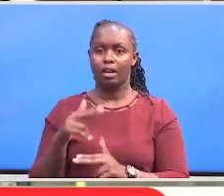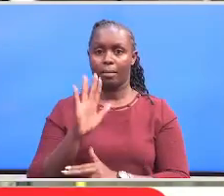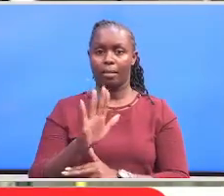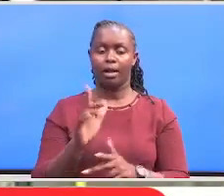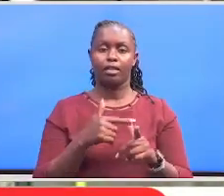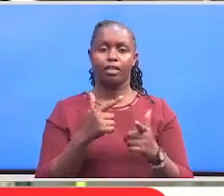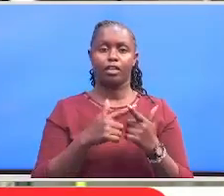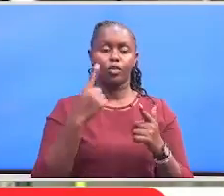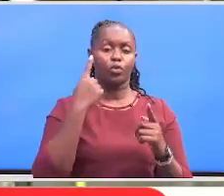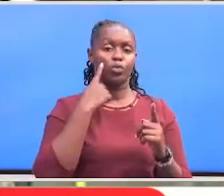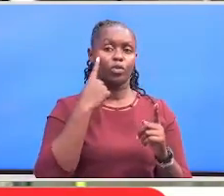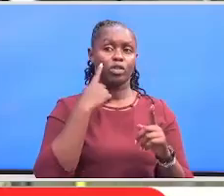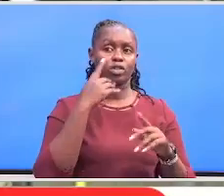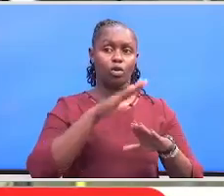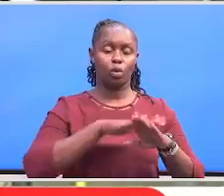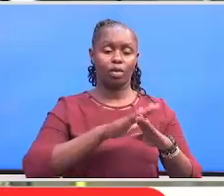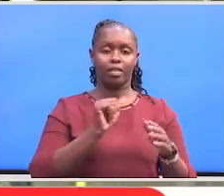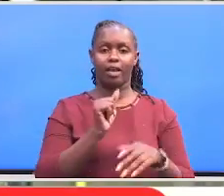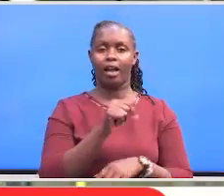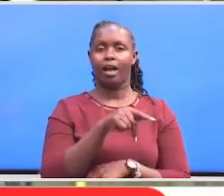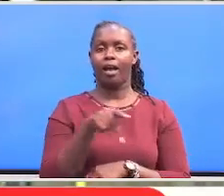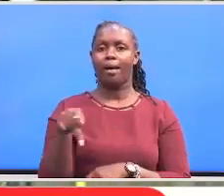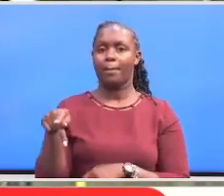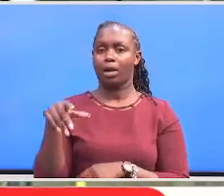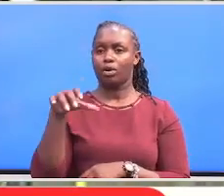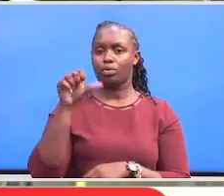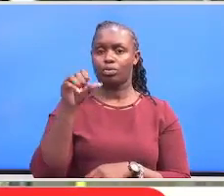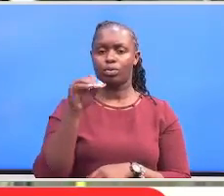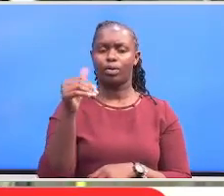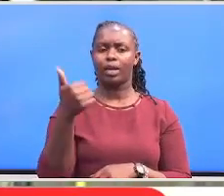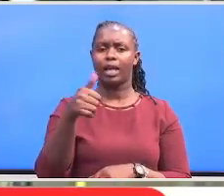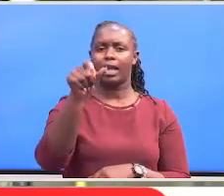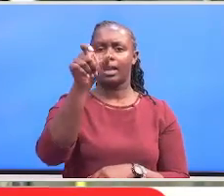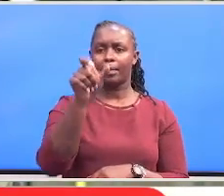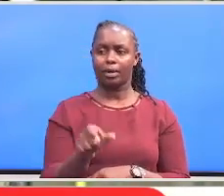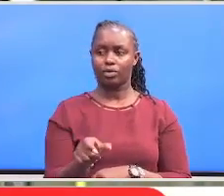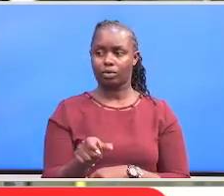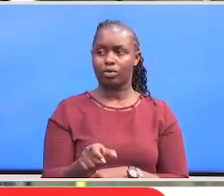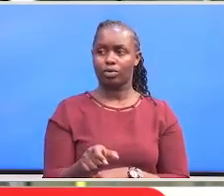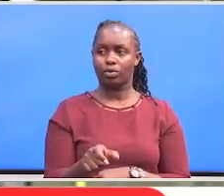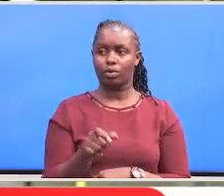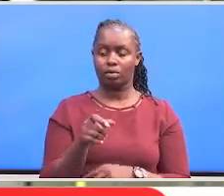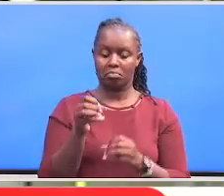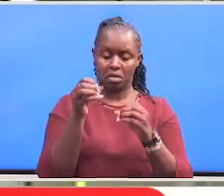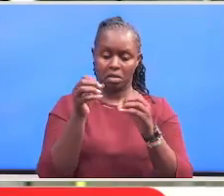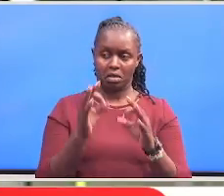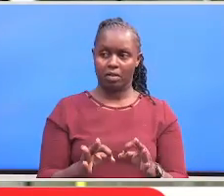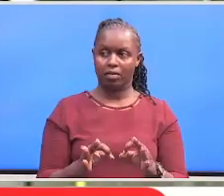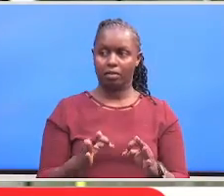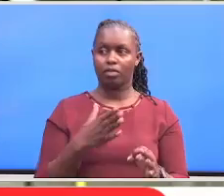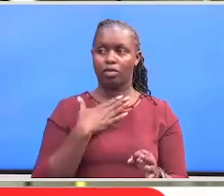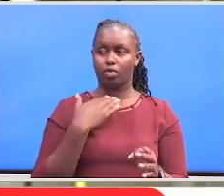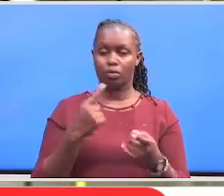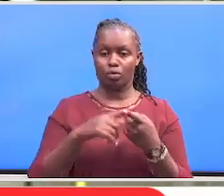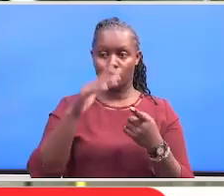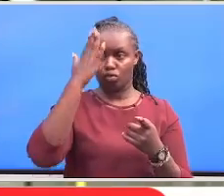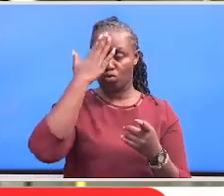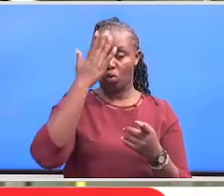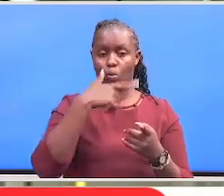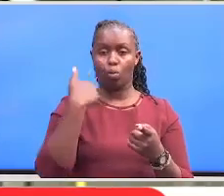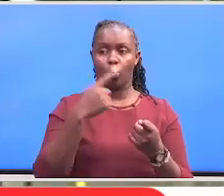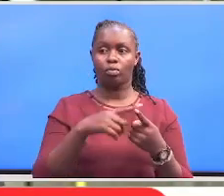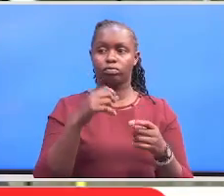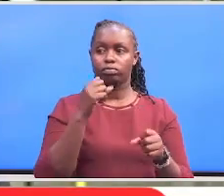kwa application. So anybody that, in case unataka kujua ni nani anavaa in your